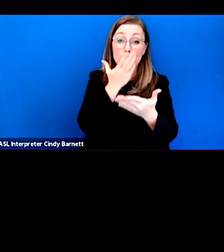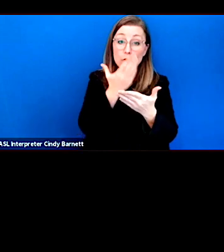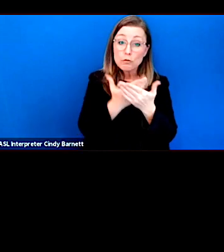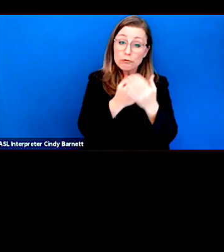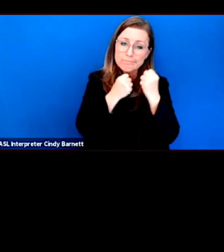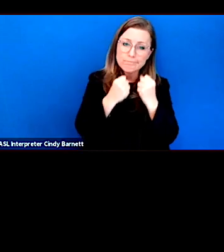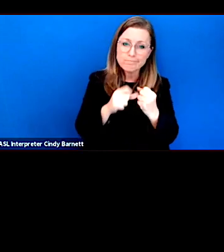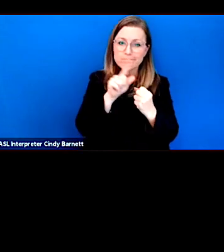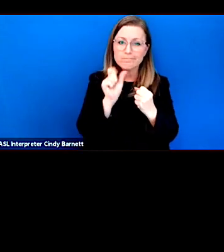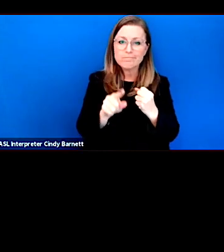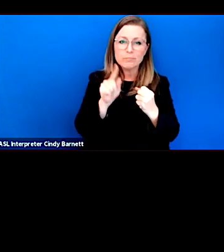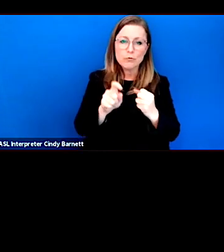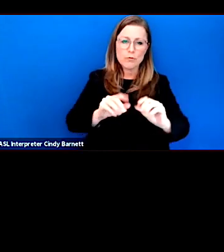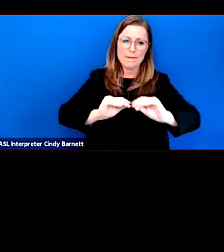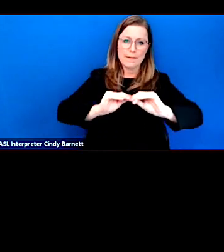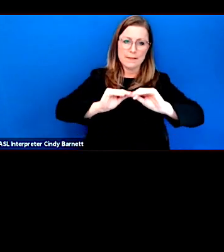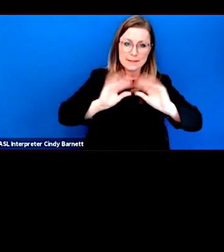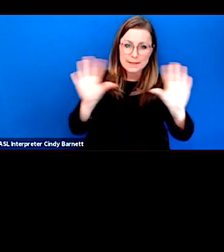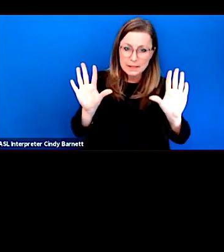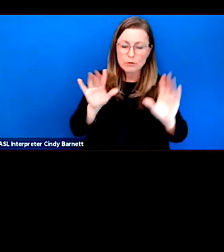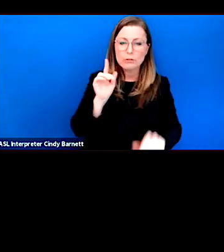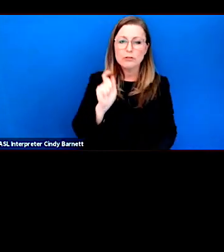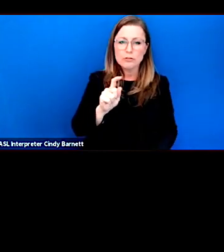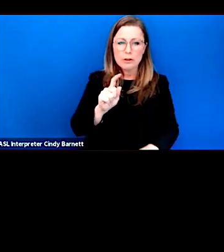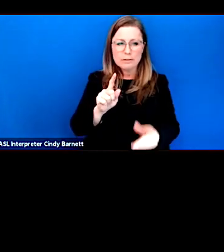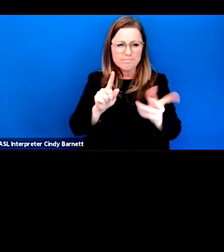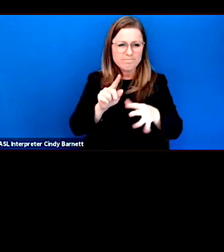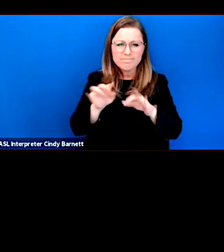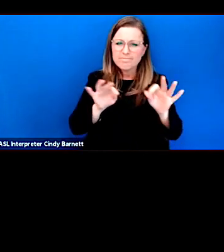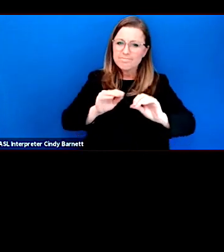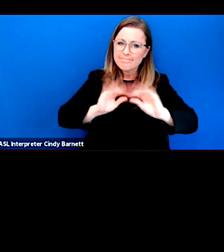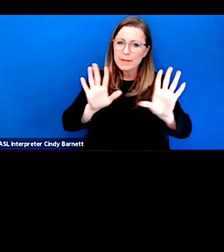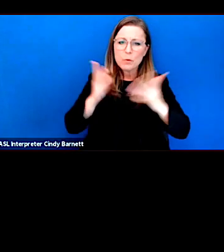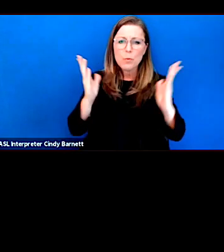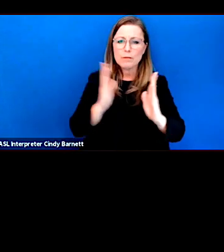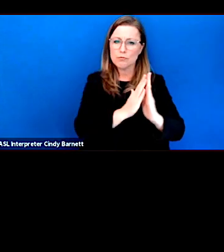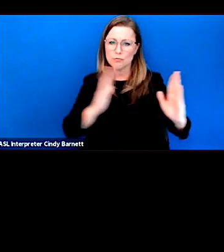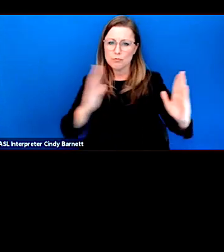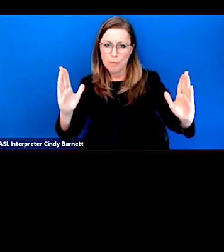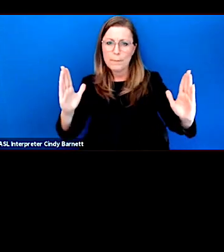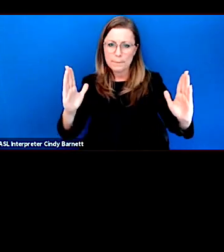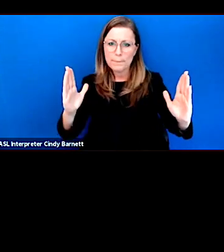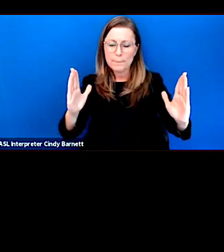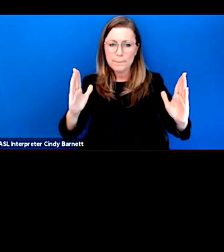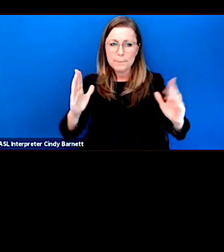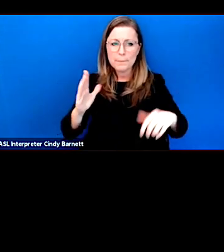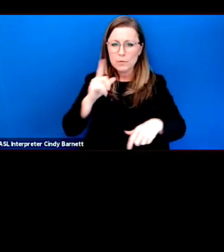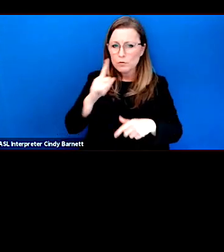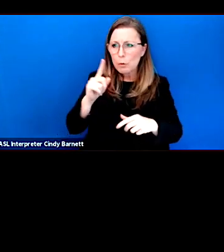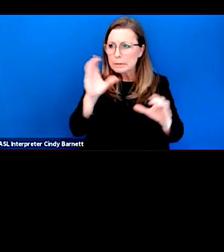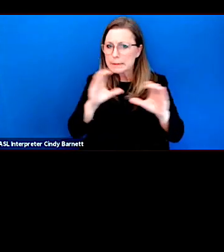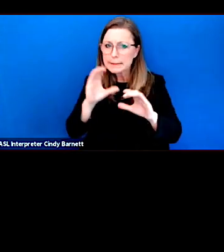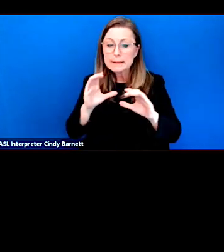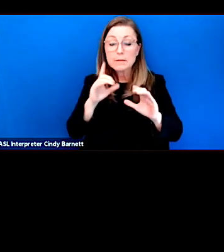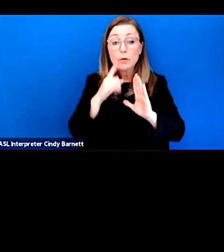specify the scope of the metasynthesis. For example, a question our team has used for our previous